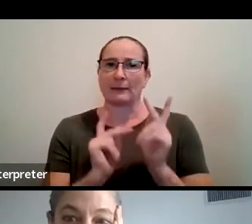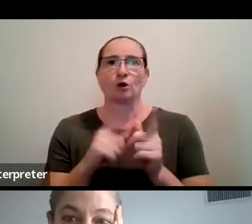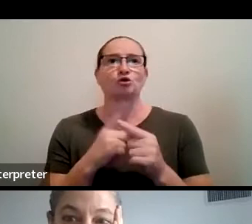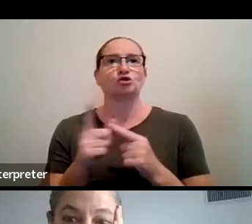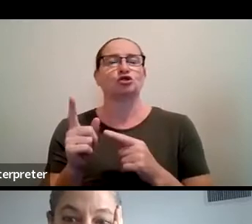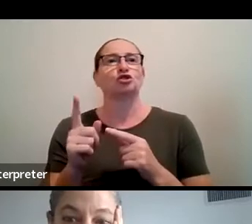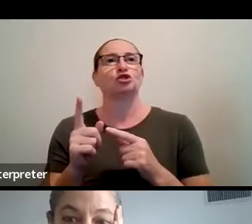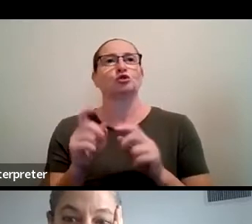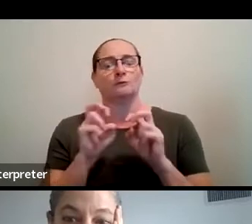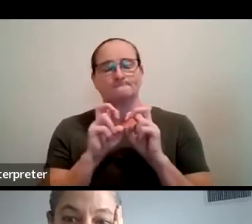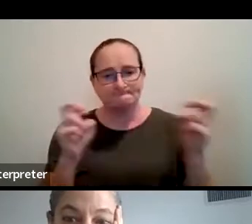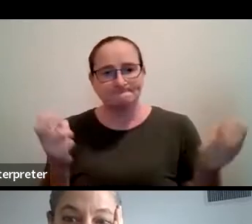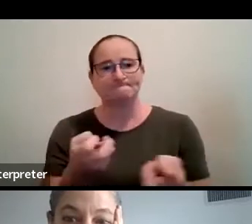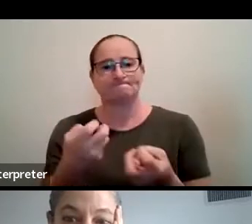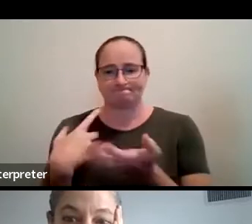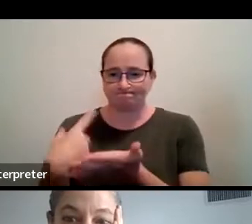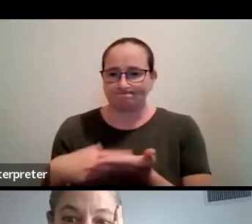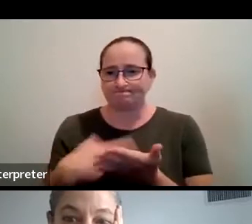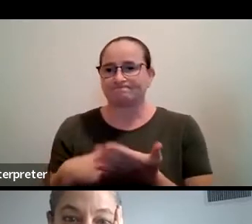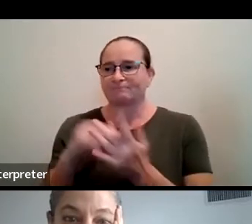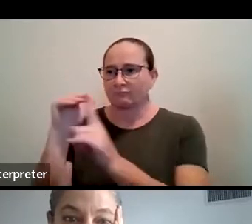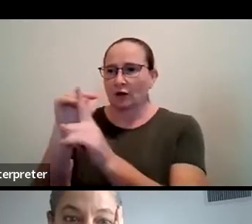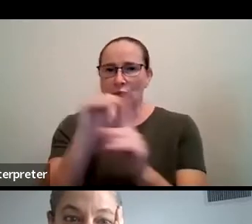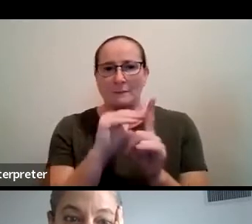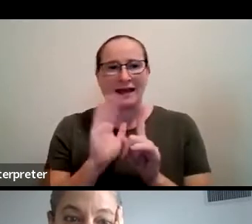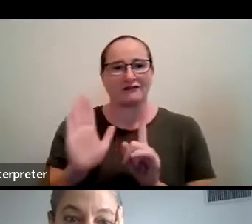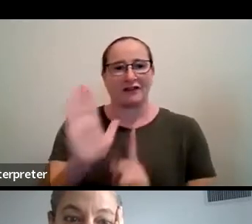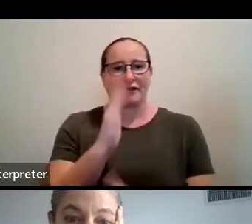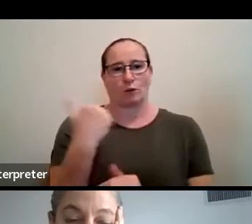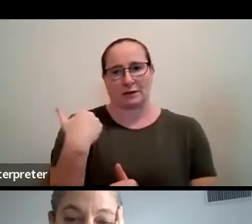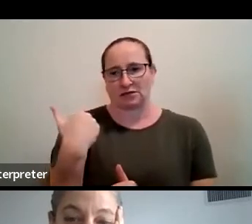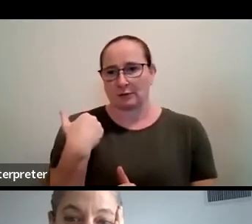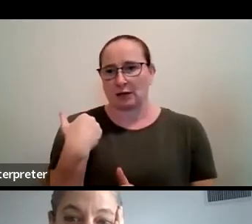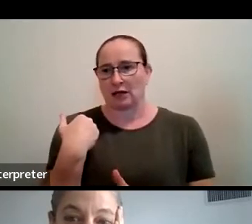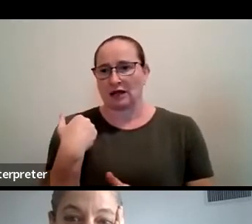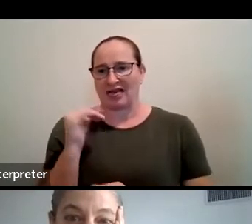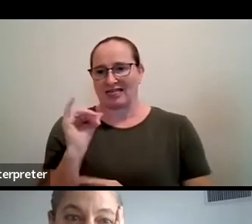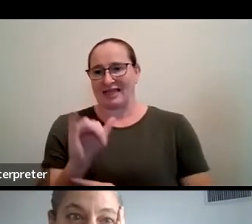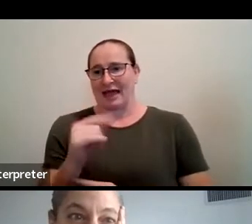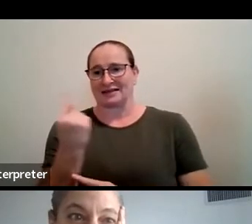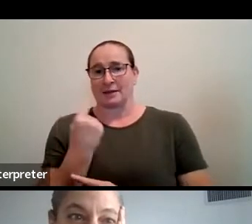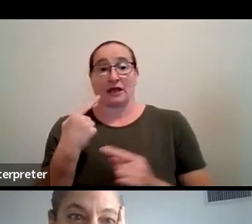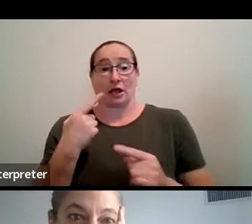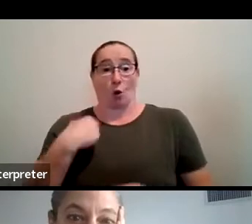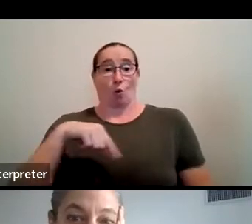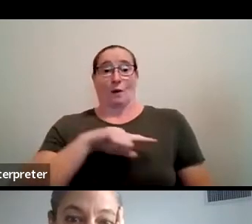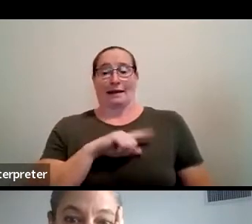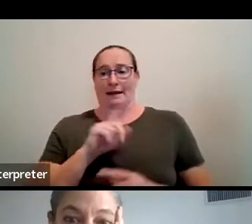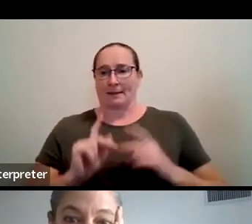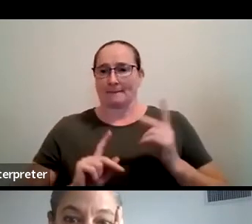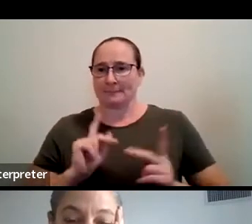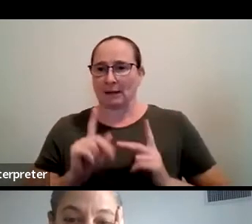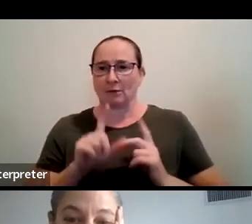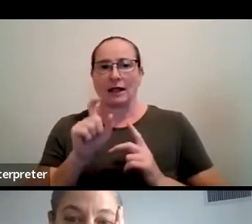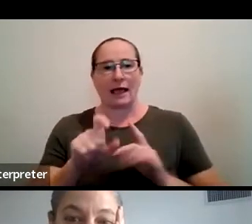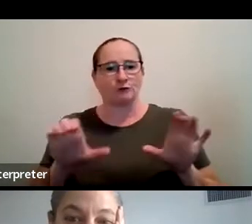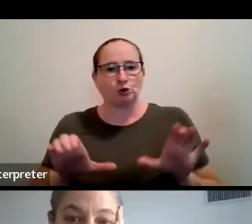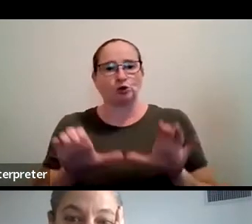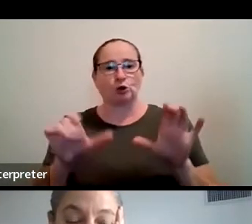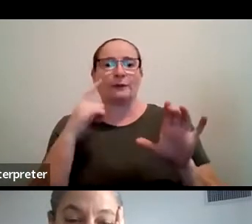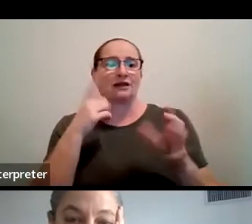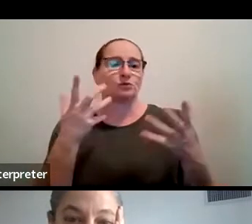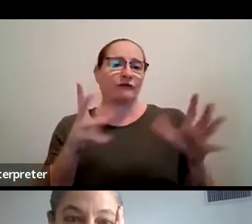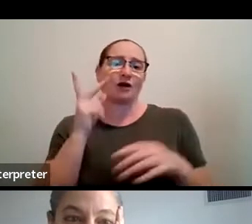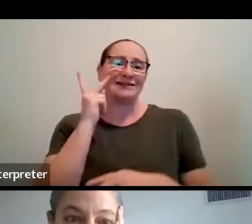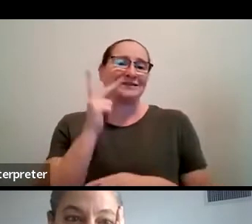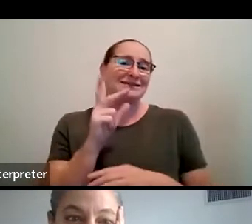and understand and be reminded of their responsibilities. And I say that is something that we, the people, must do because we've already seen